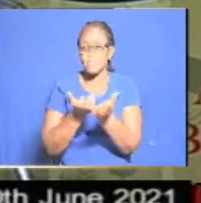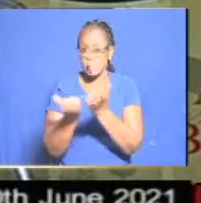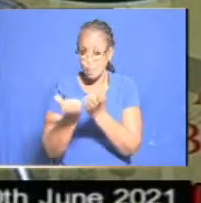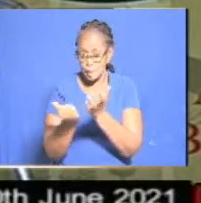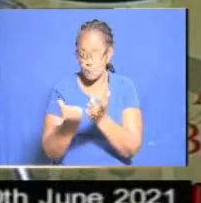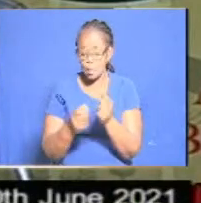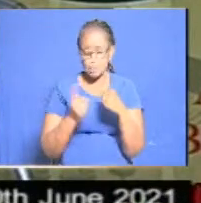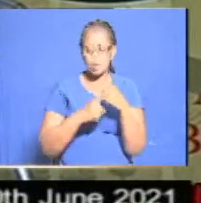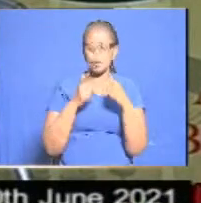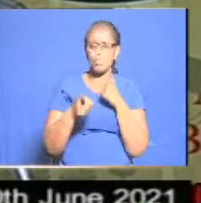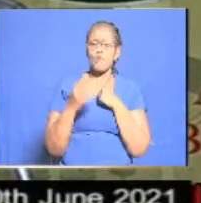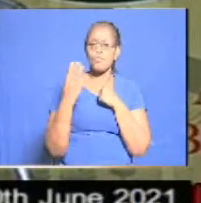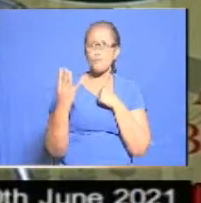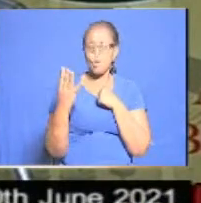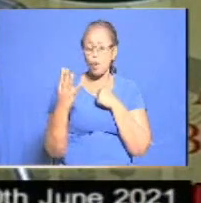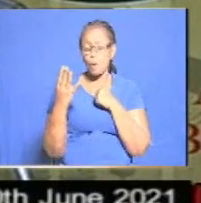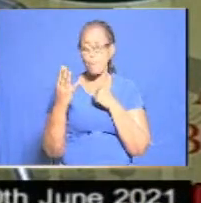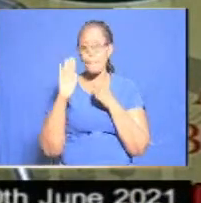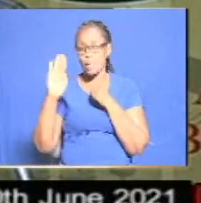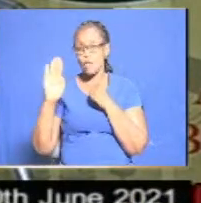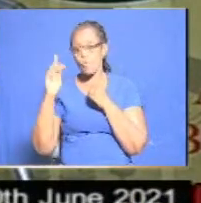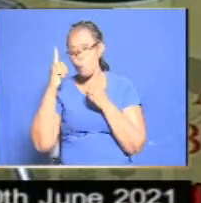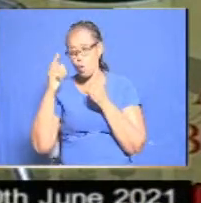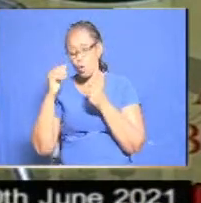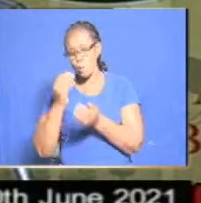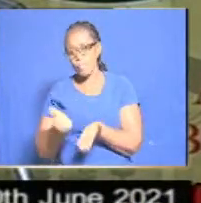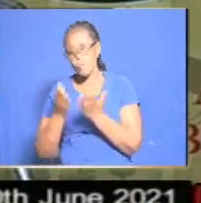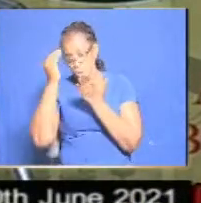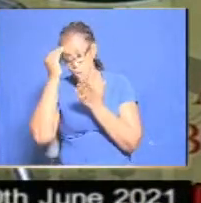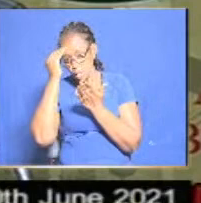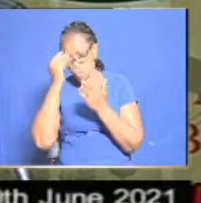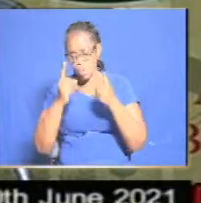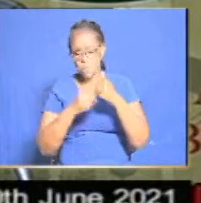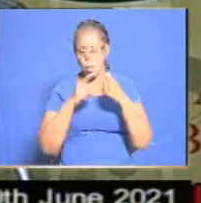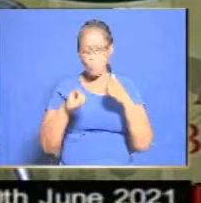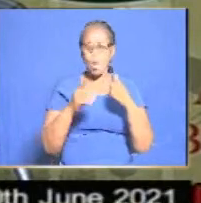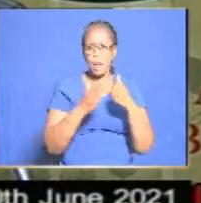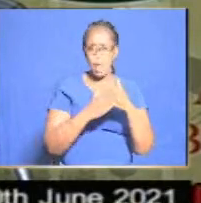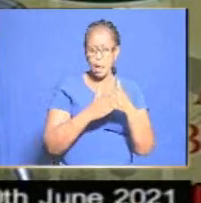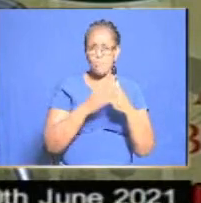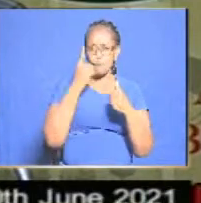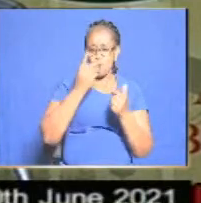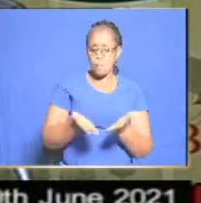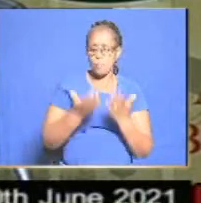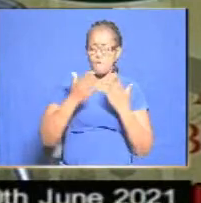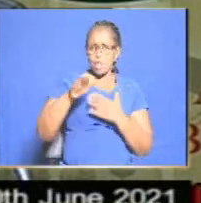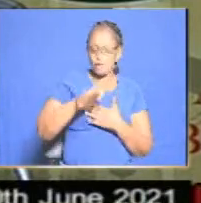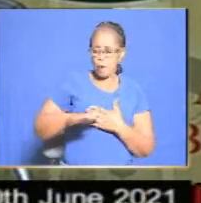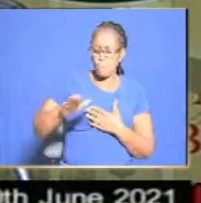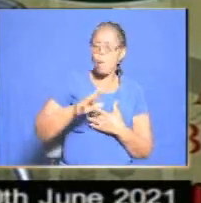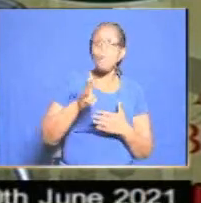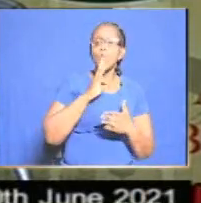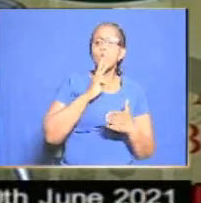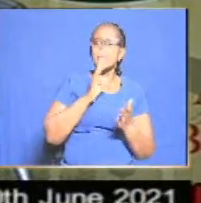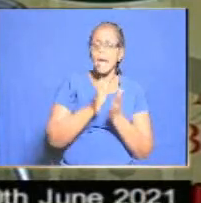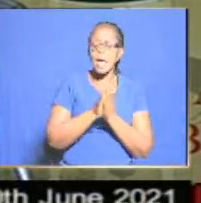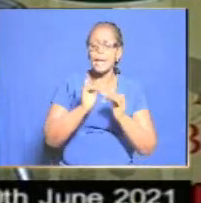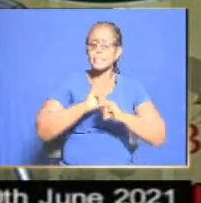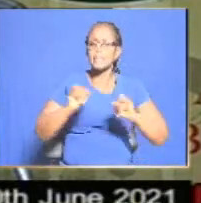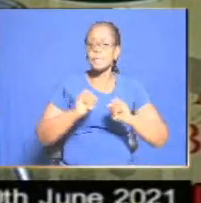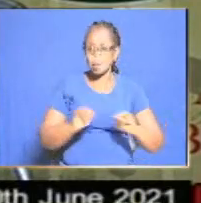for improving educational outcomes, ₱6.9 billion for improving environment, water and sanitation facilities,